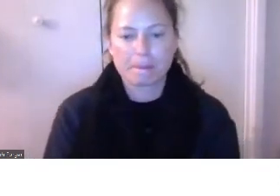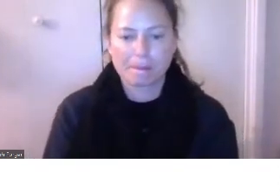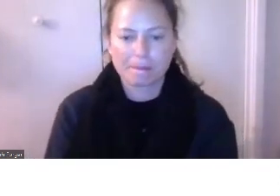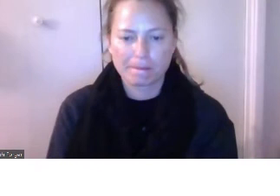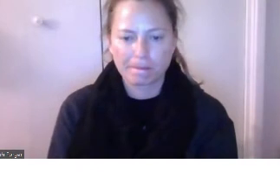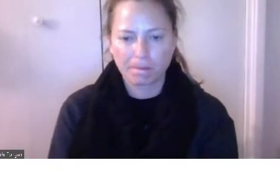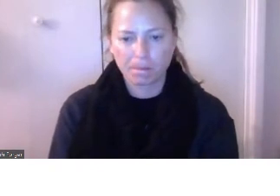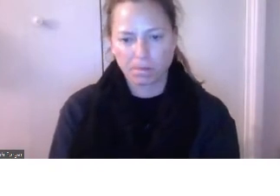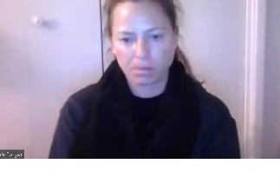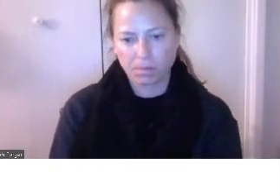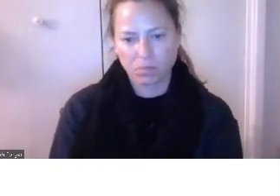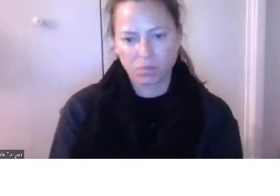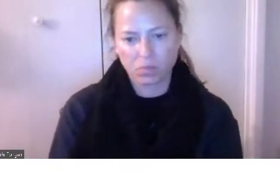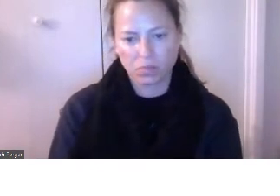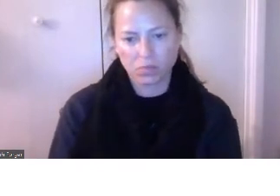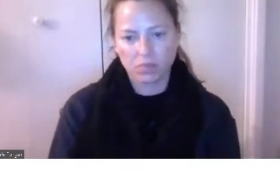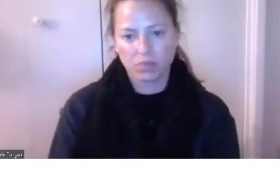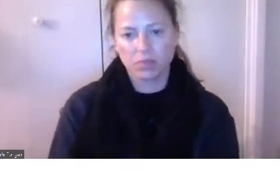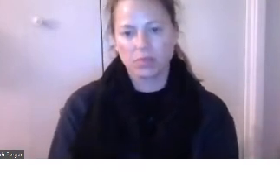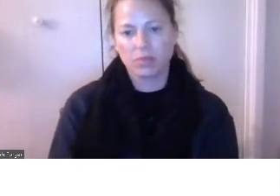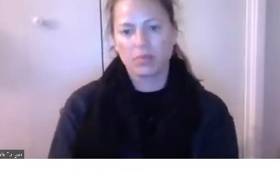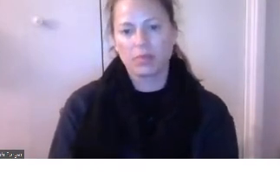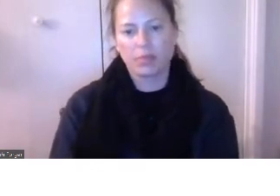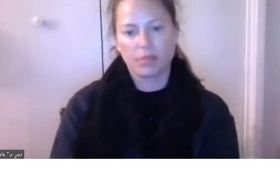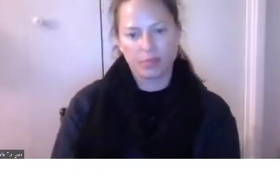minus x1, which is 2.